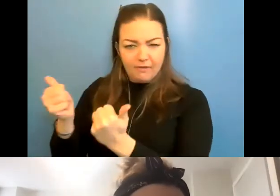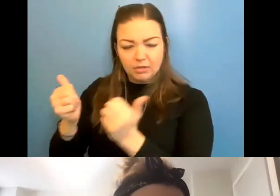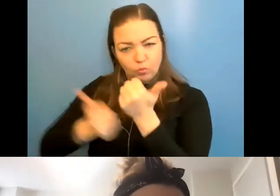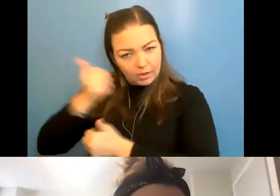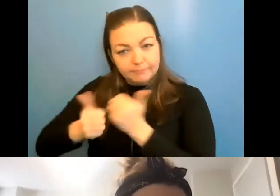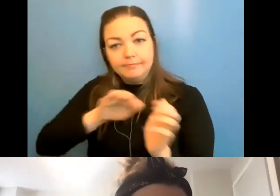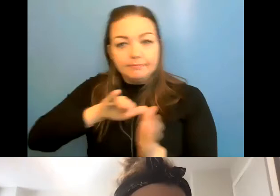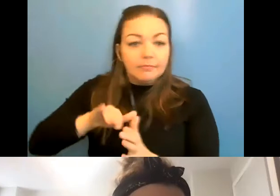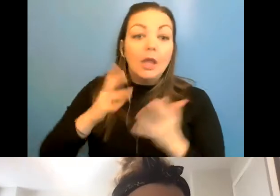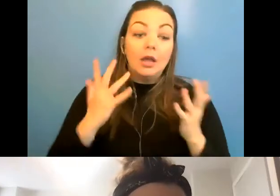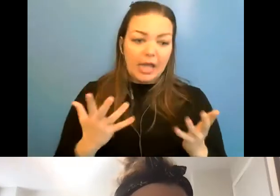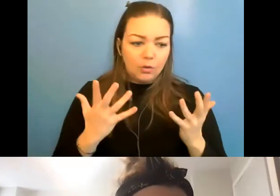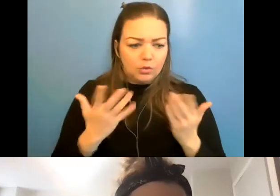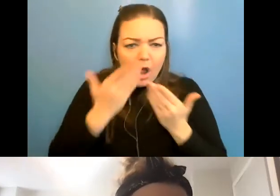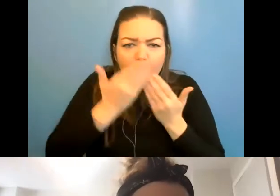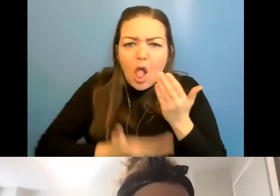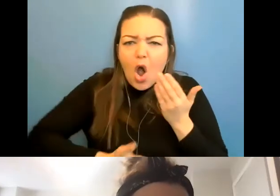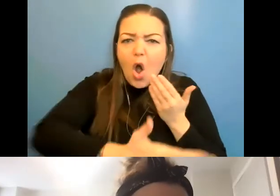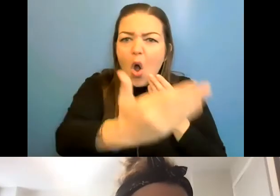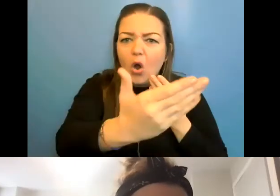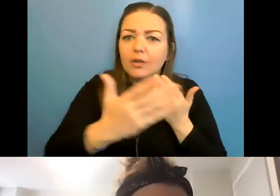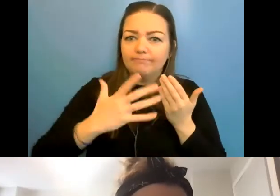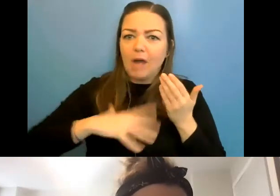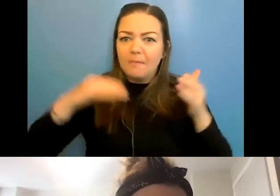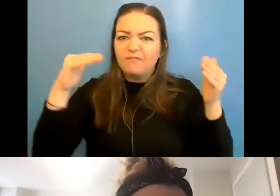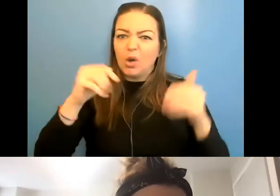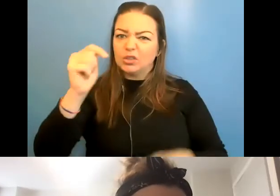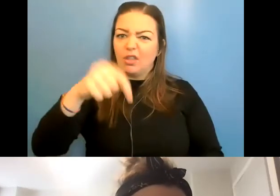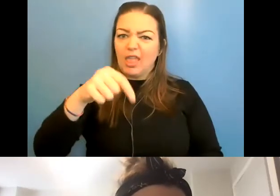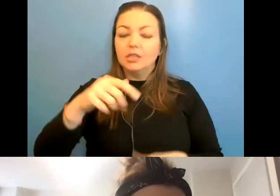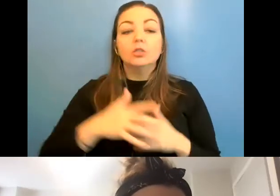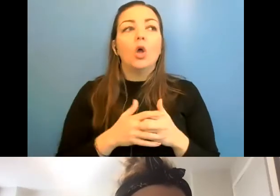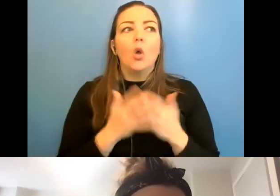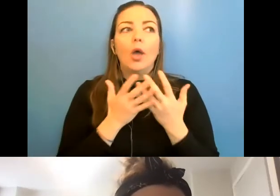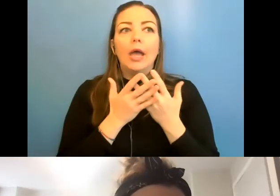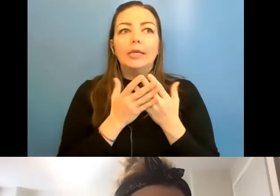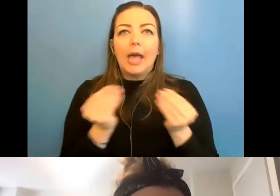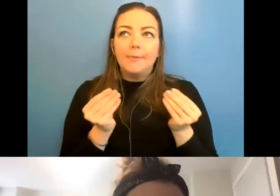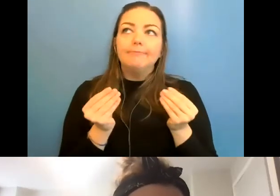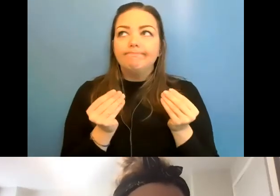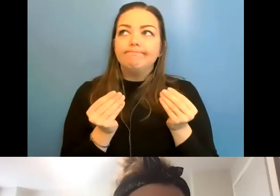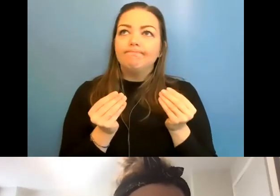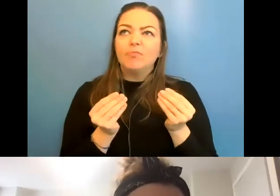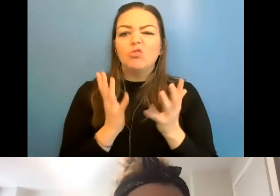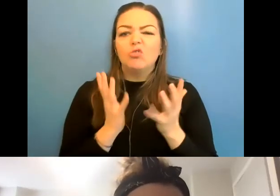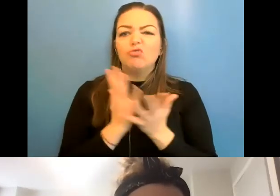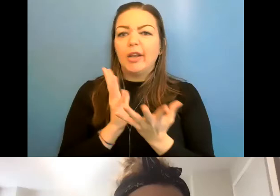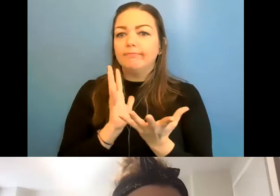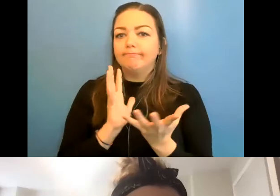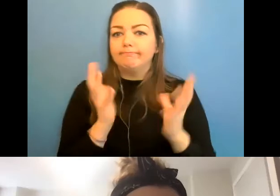the next bit out in the ecosystem, if you like, which is understanding better the gaps in what's needed in the spaces in which